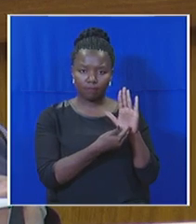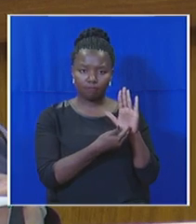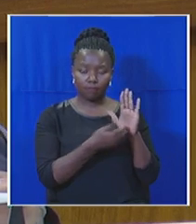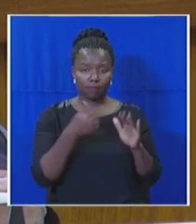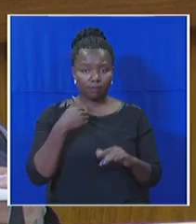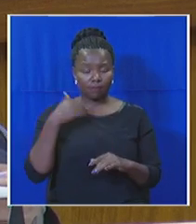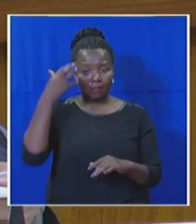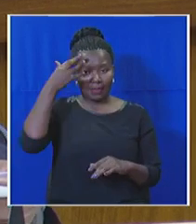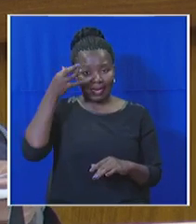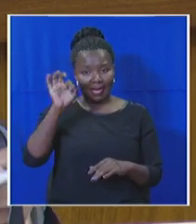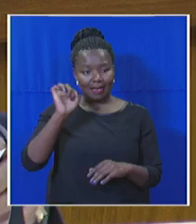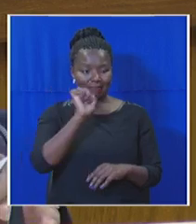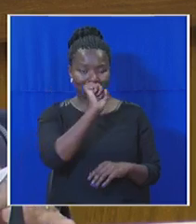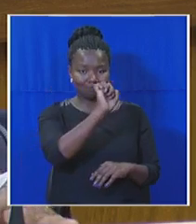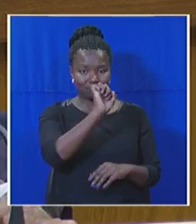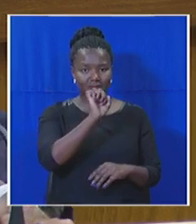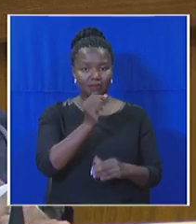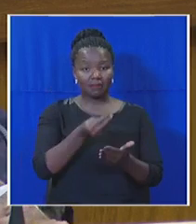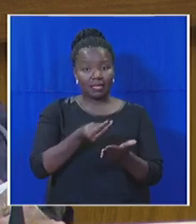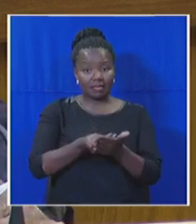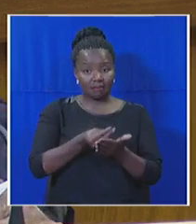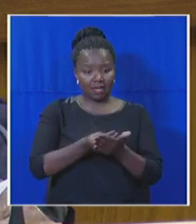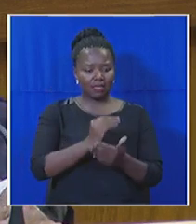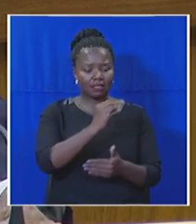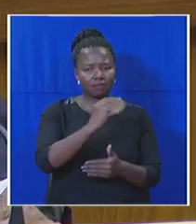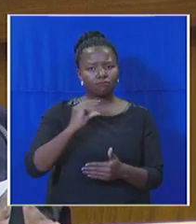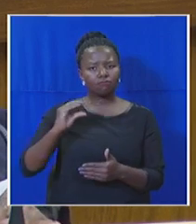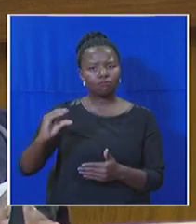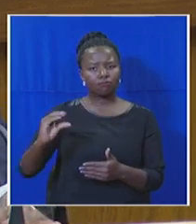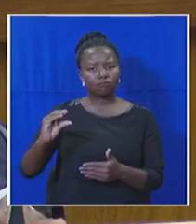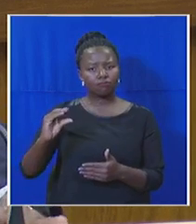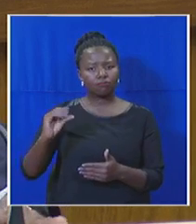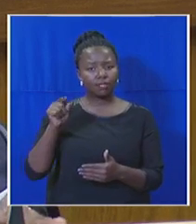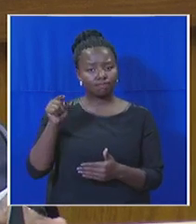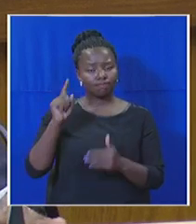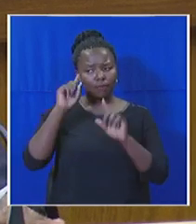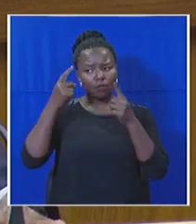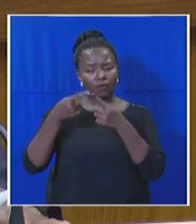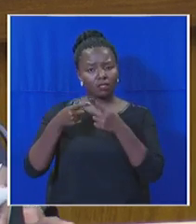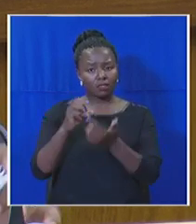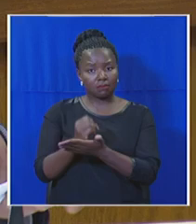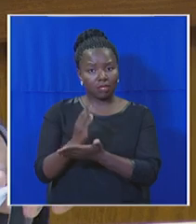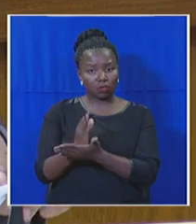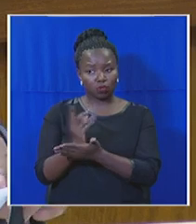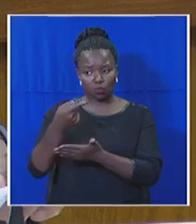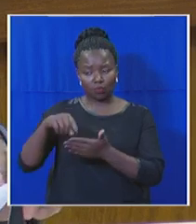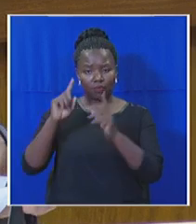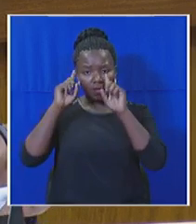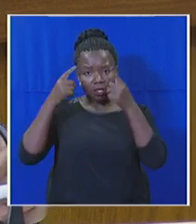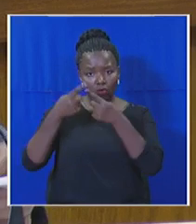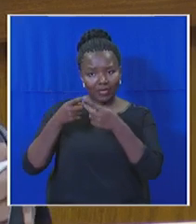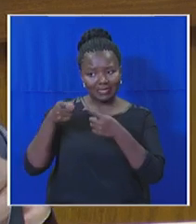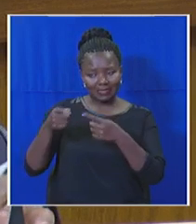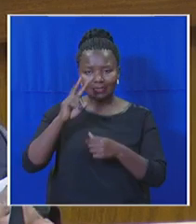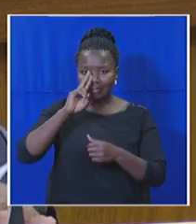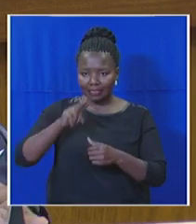Government invests public resources to ensure that institutions contribute